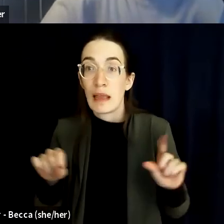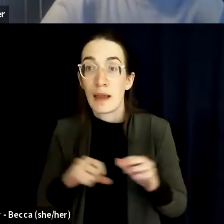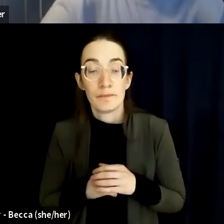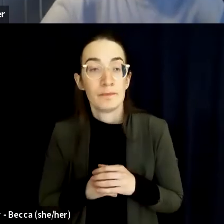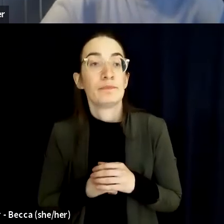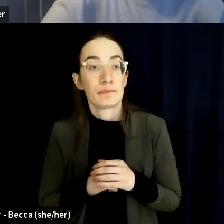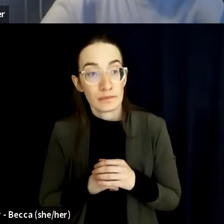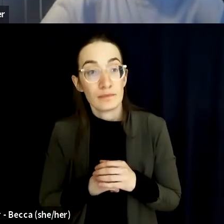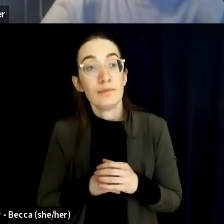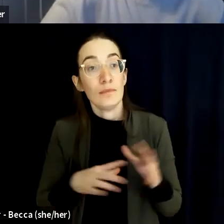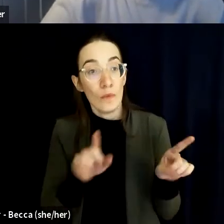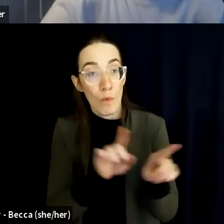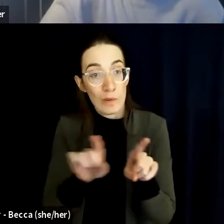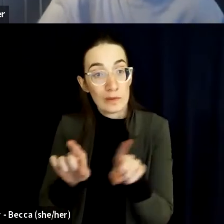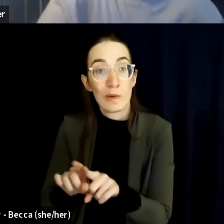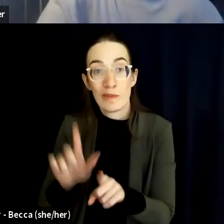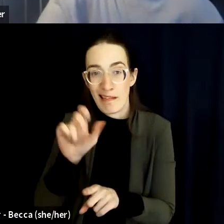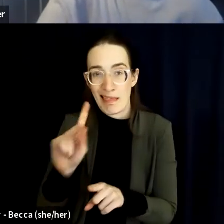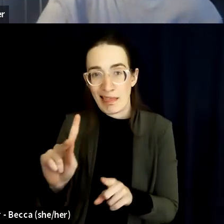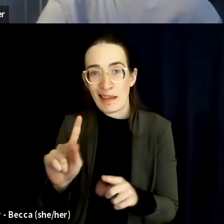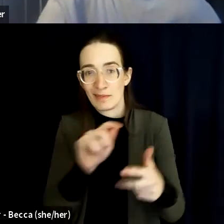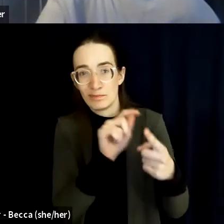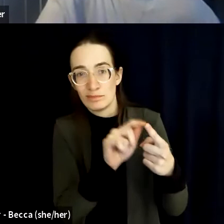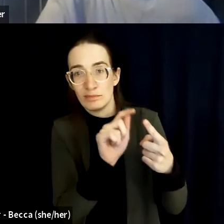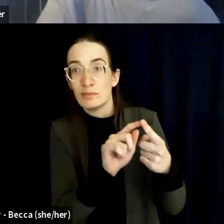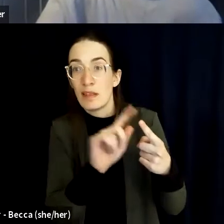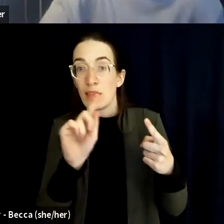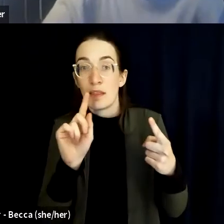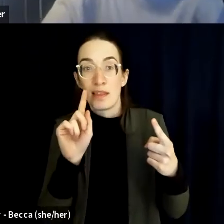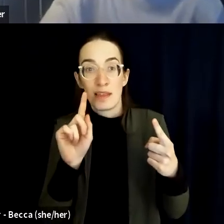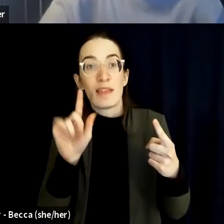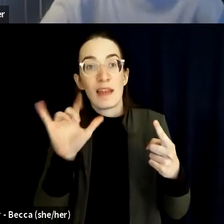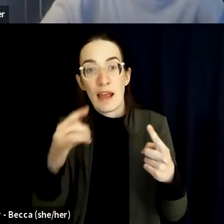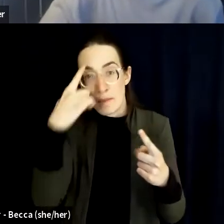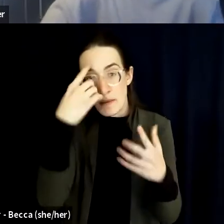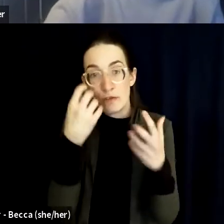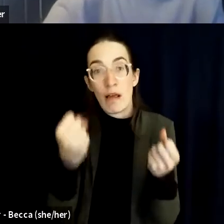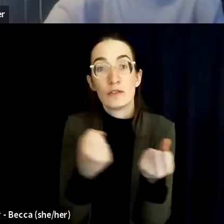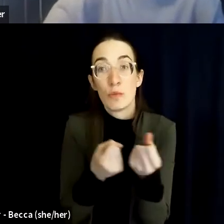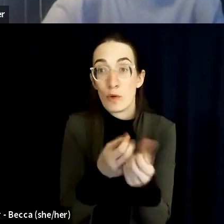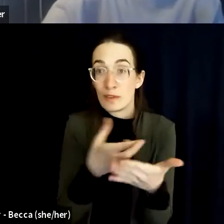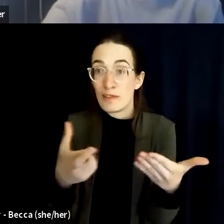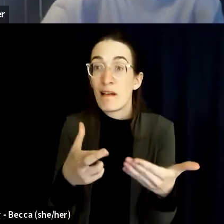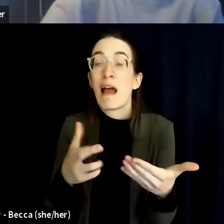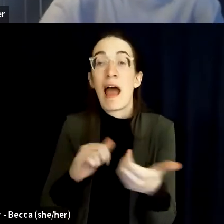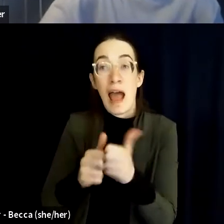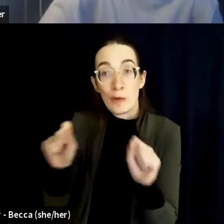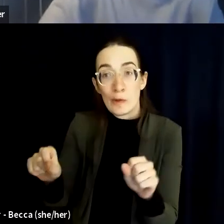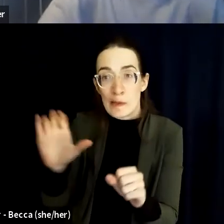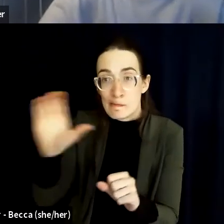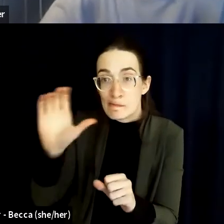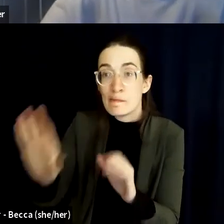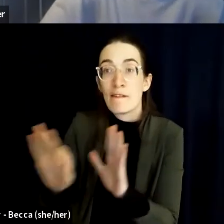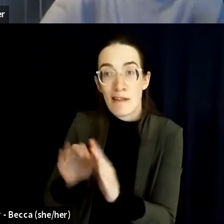Additionally, so these are links to things that I just mentioned. So the first link has the mental health support resource on like how to find mental health support where you